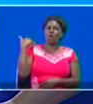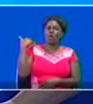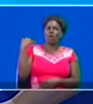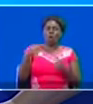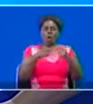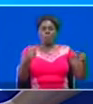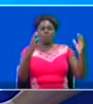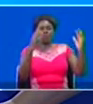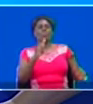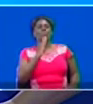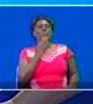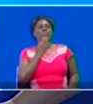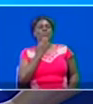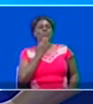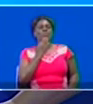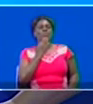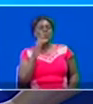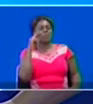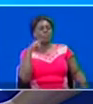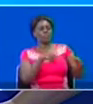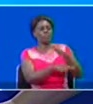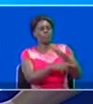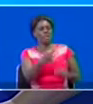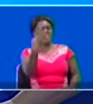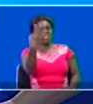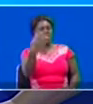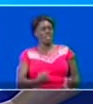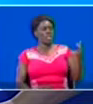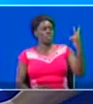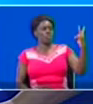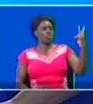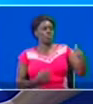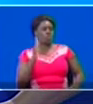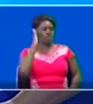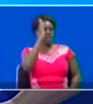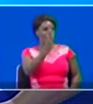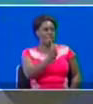AFC Leopards saw off Yanga FC 3-2 in penalty shootout.